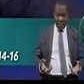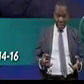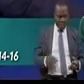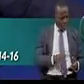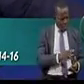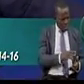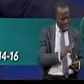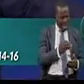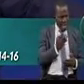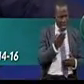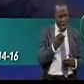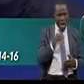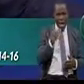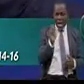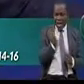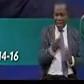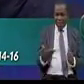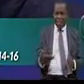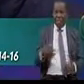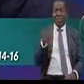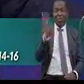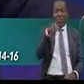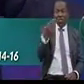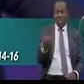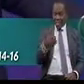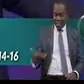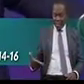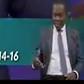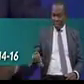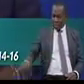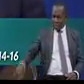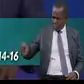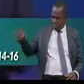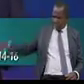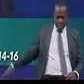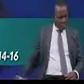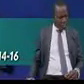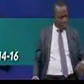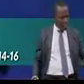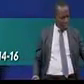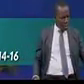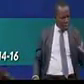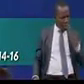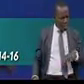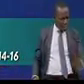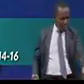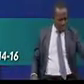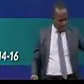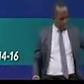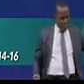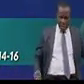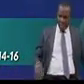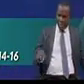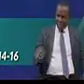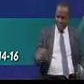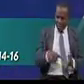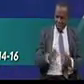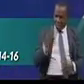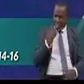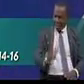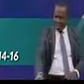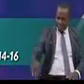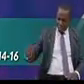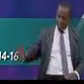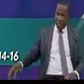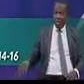will allow to go with you in the flight. You remove enough, and then you lift it up